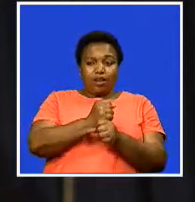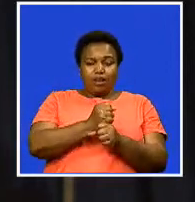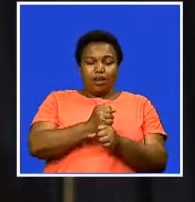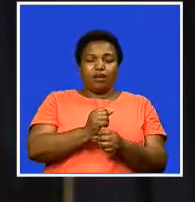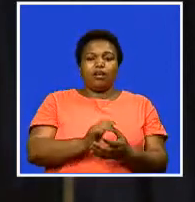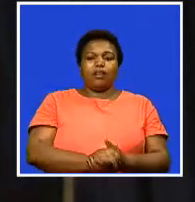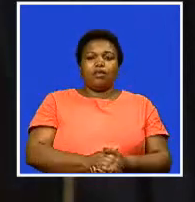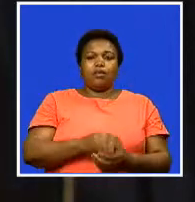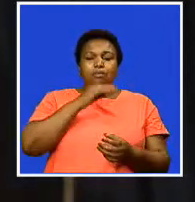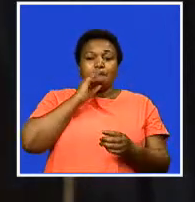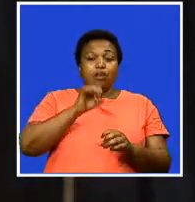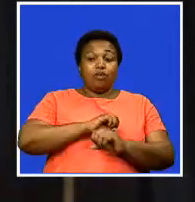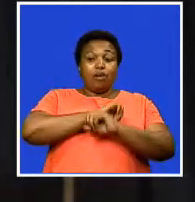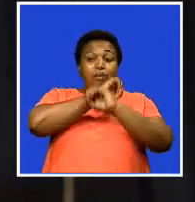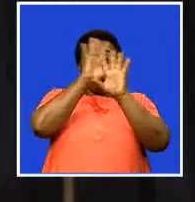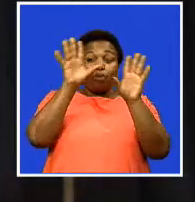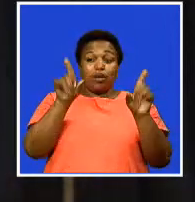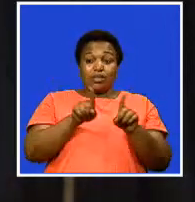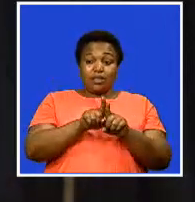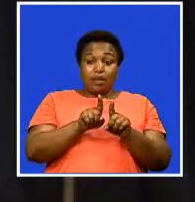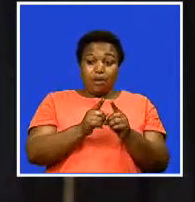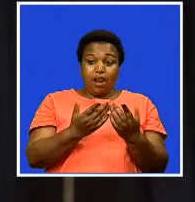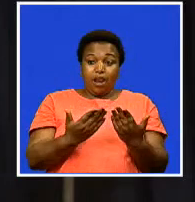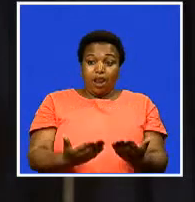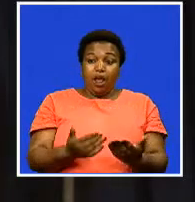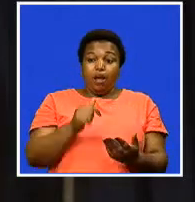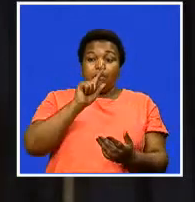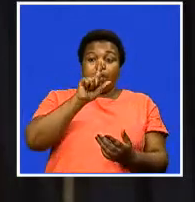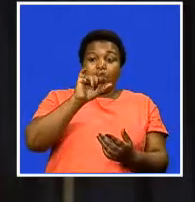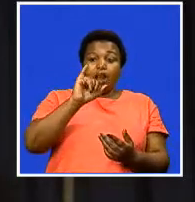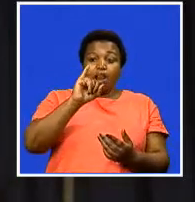uya broadcastwa njengoba sikhuluma live through Swazi TV